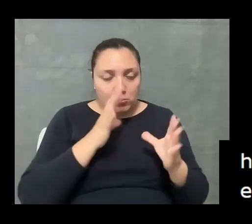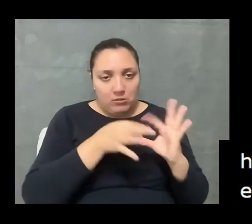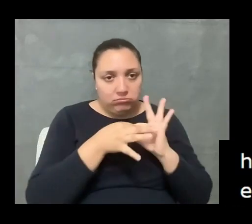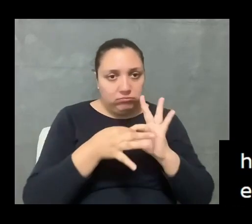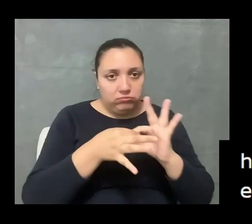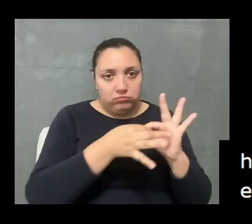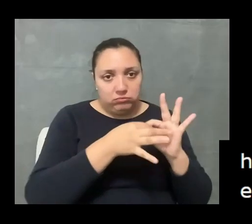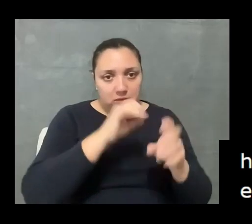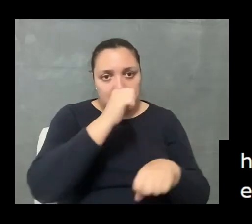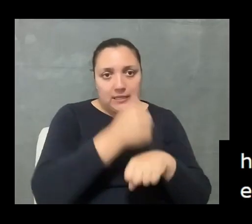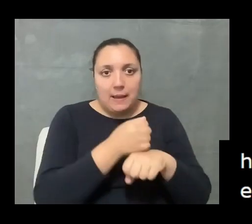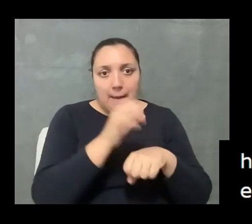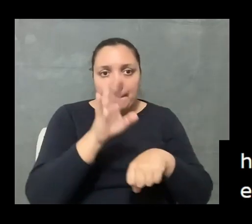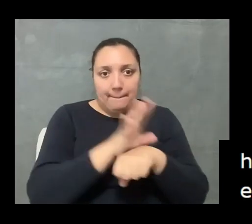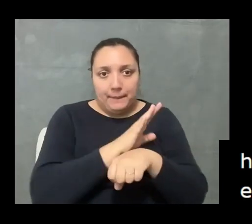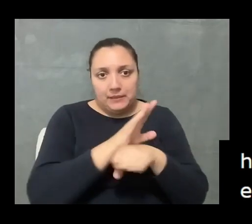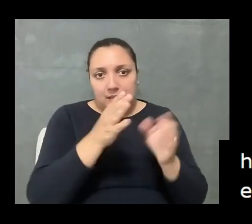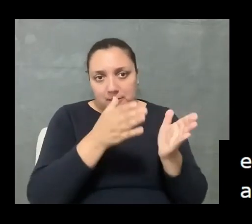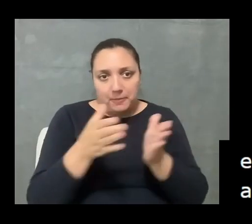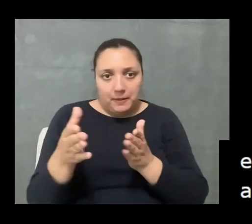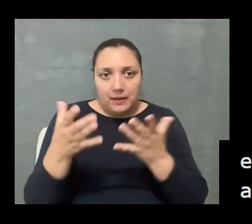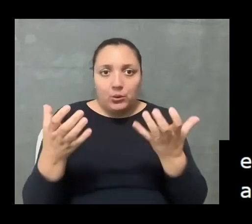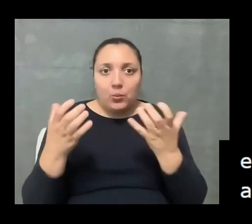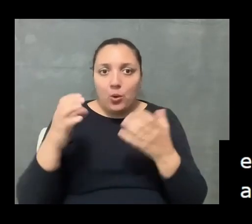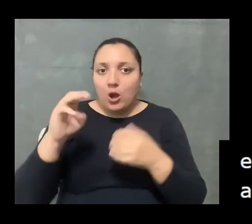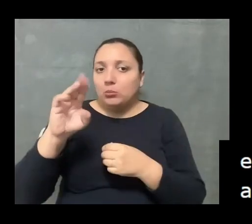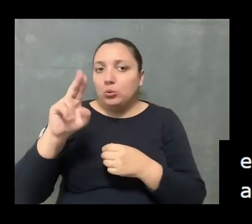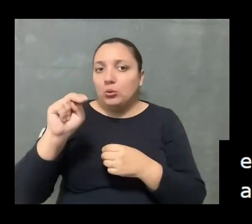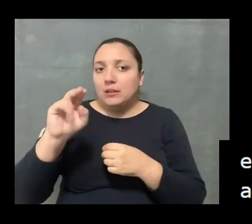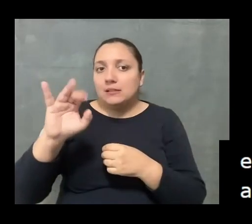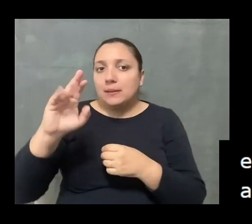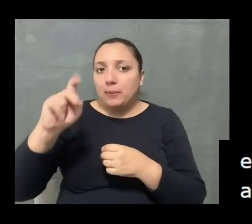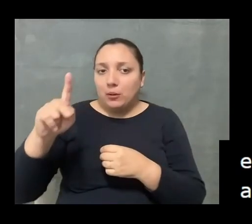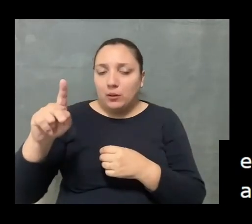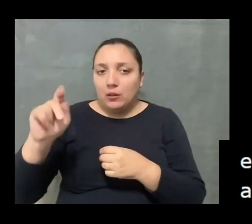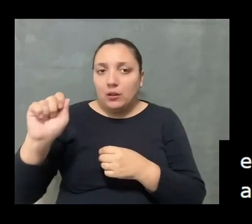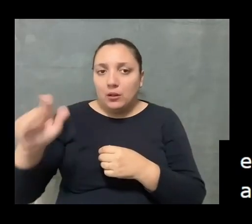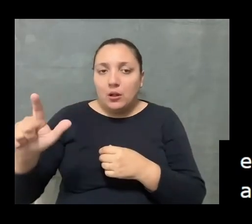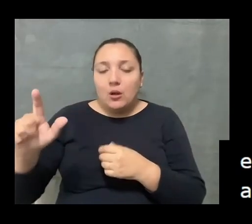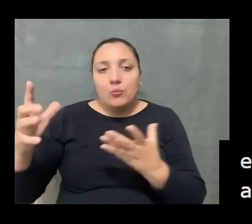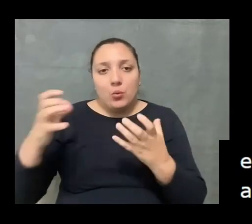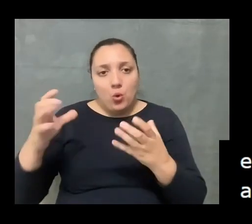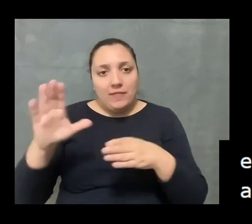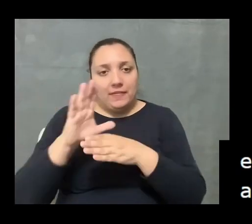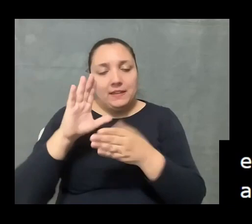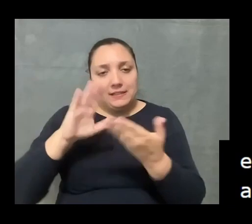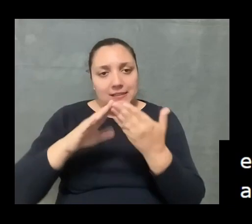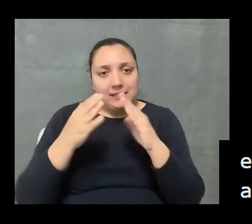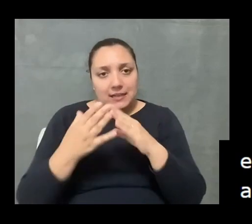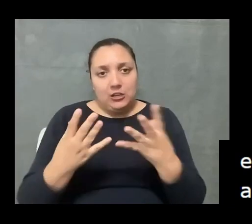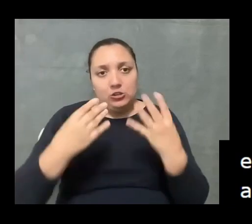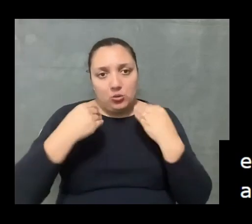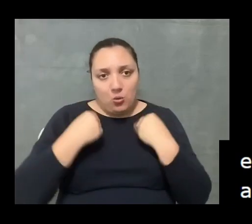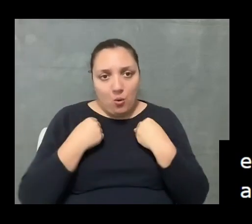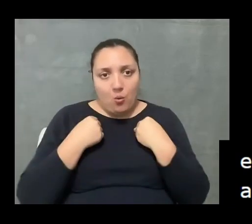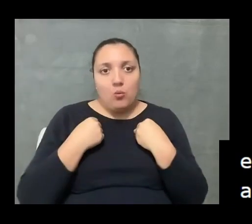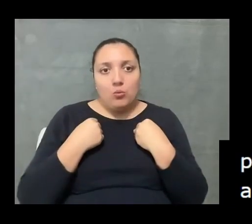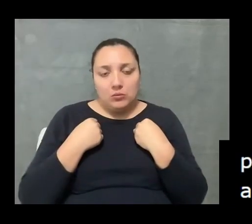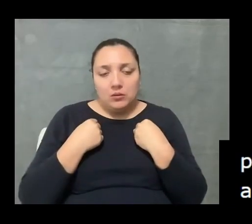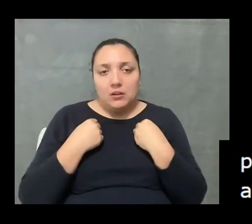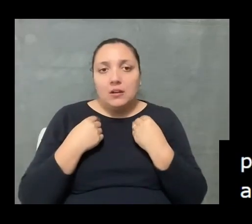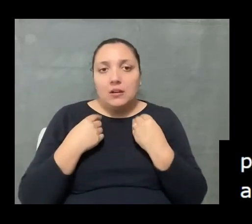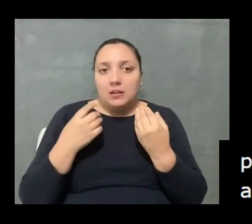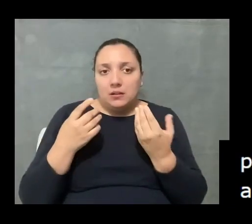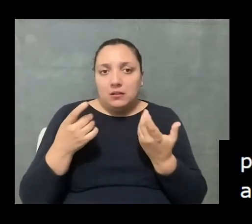The business plan was to have a municipal option where the city could own the cable system. We presented that to elected officials. They liked the plan,